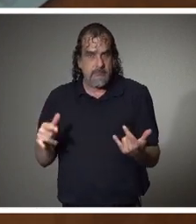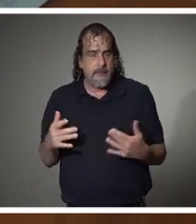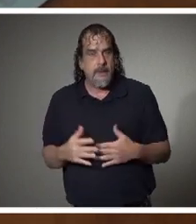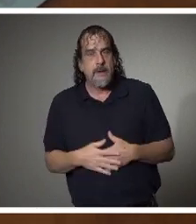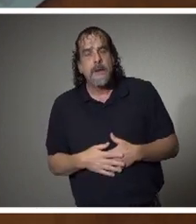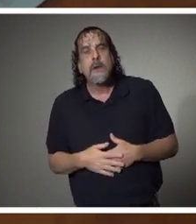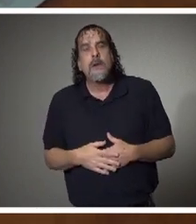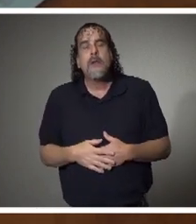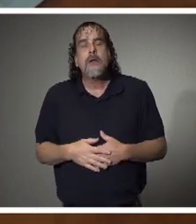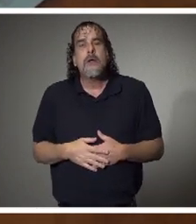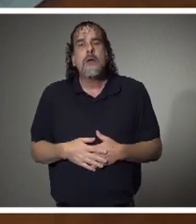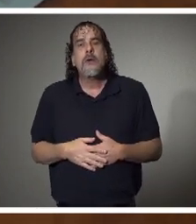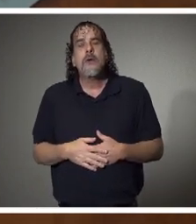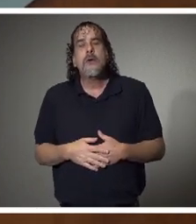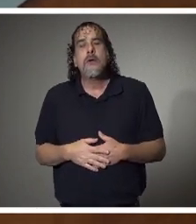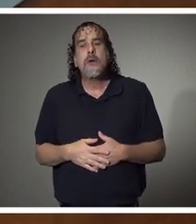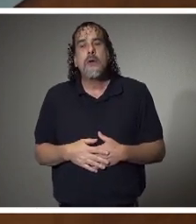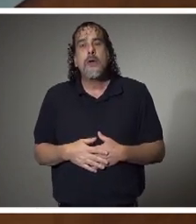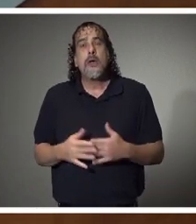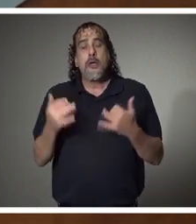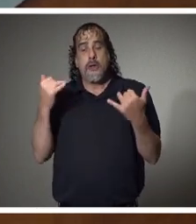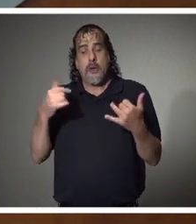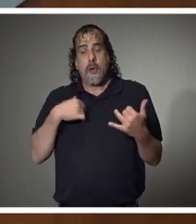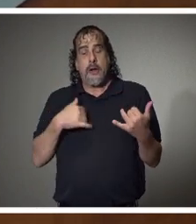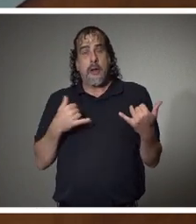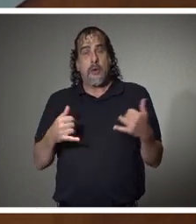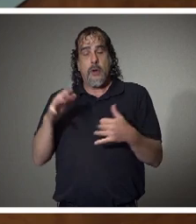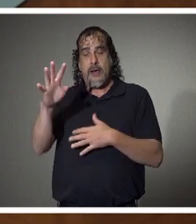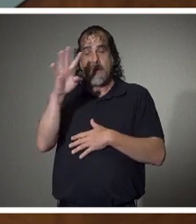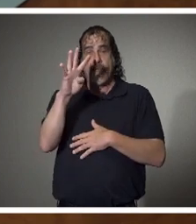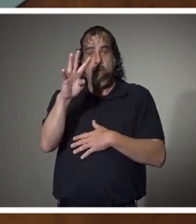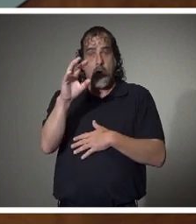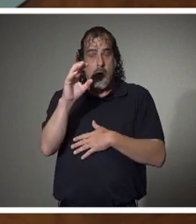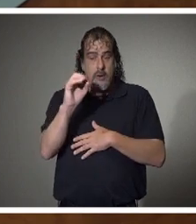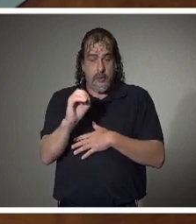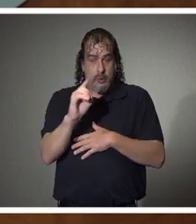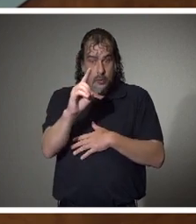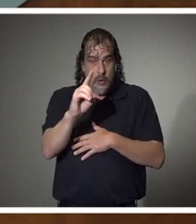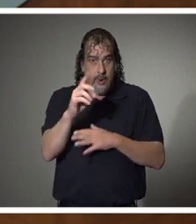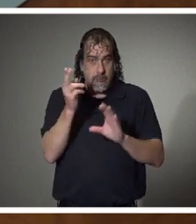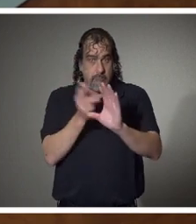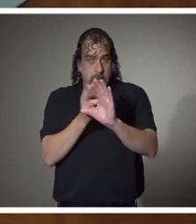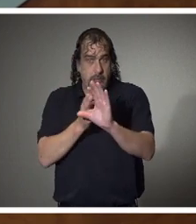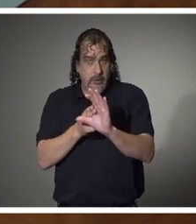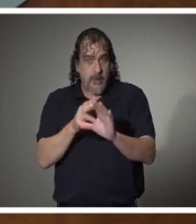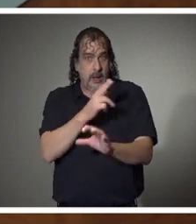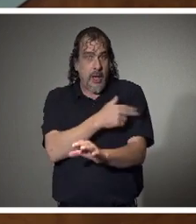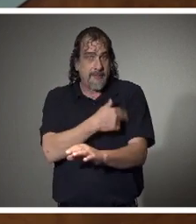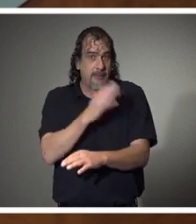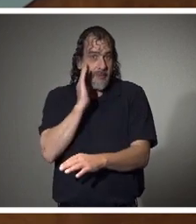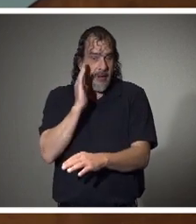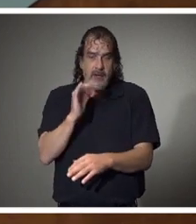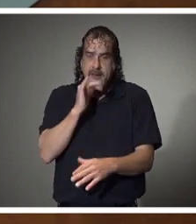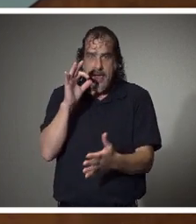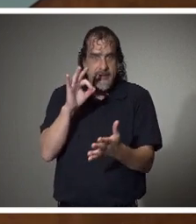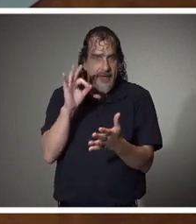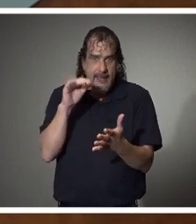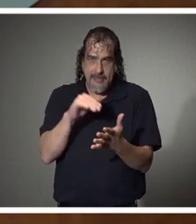In fact, we have 401 Mississippians in hospital beds, not nearly 9,000. We